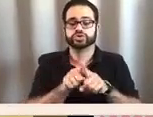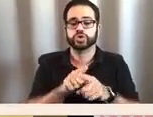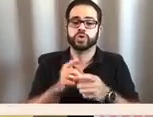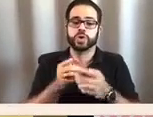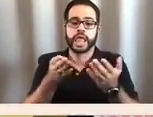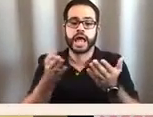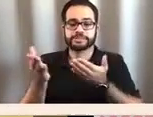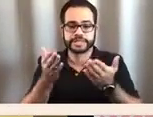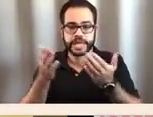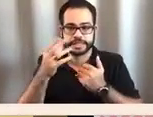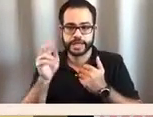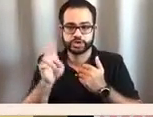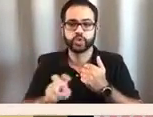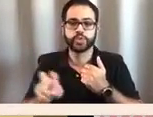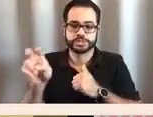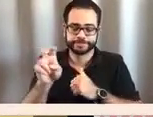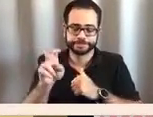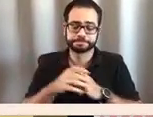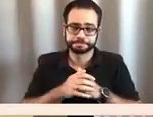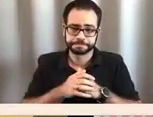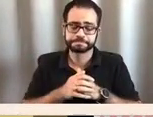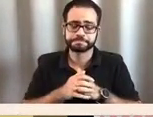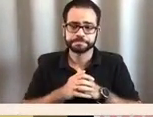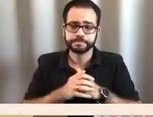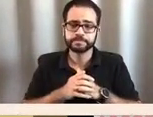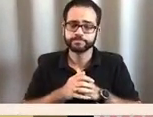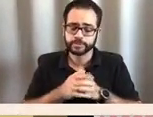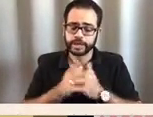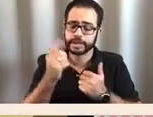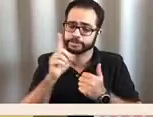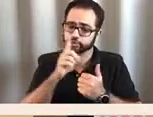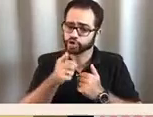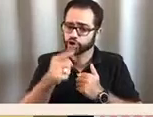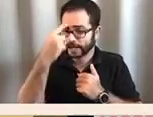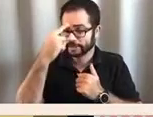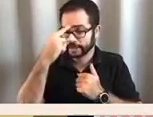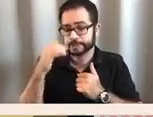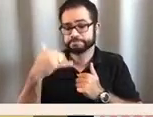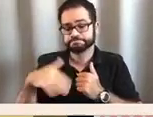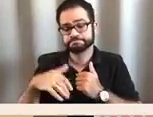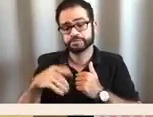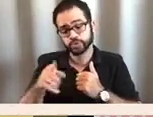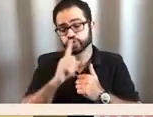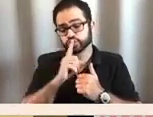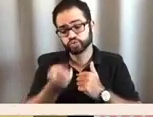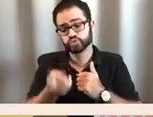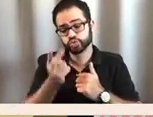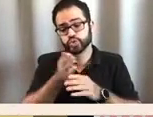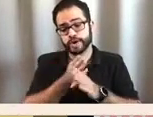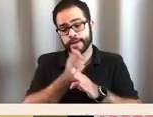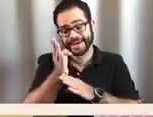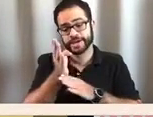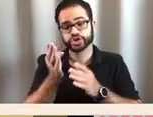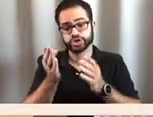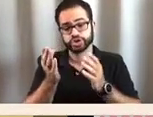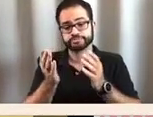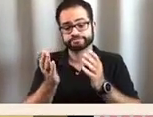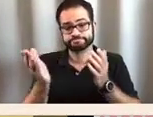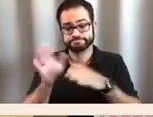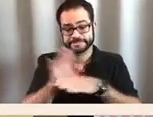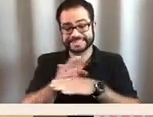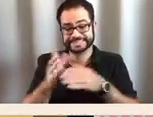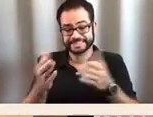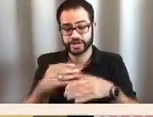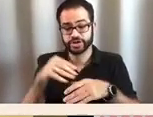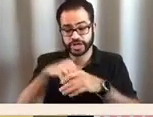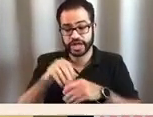tourism. And of course, I'm sure you're thinking, well, those are major industries in Florida. But you